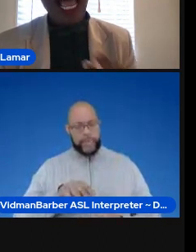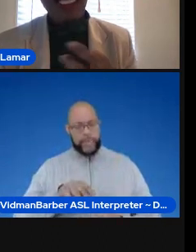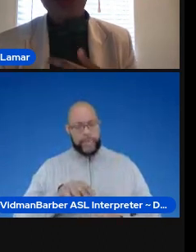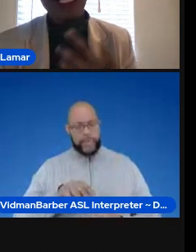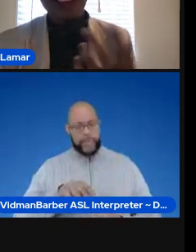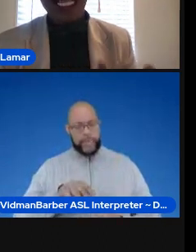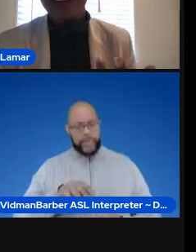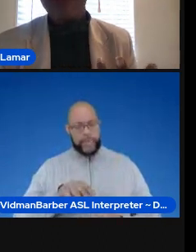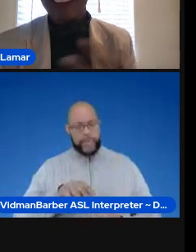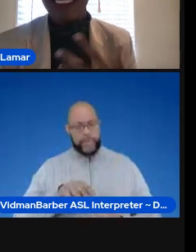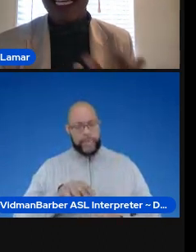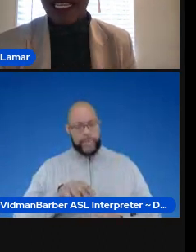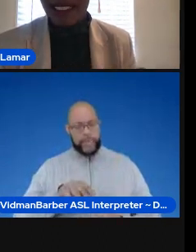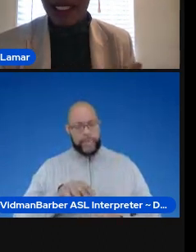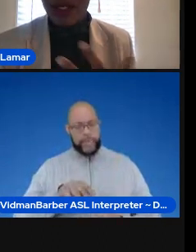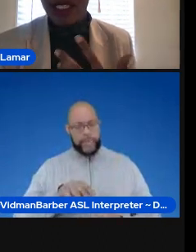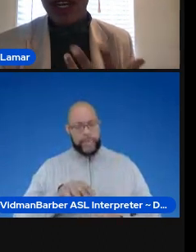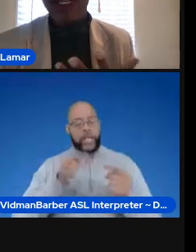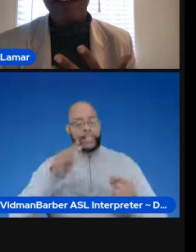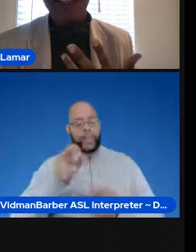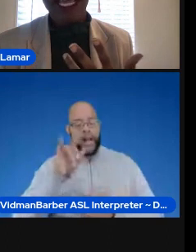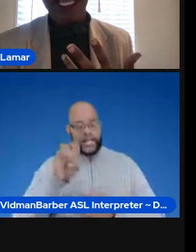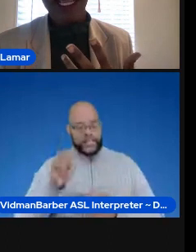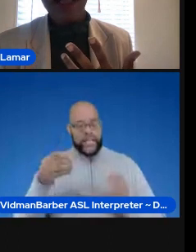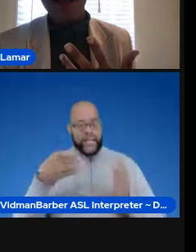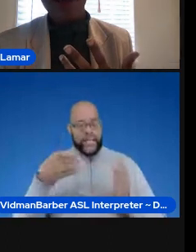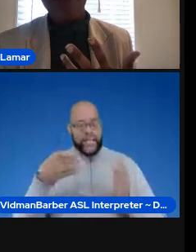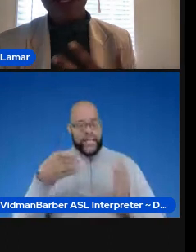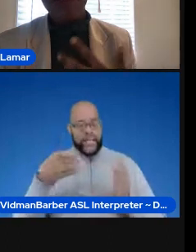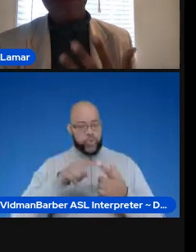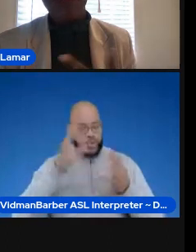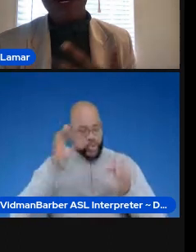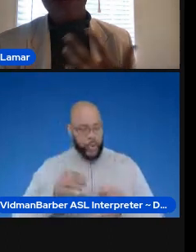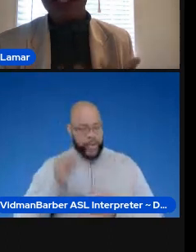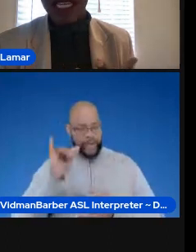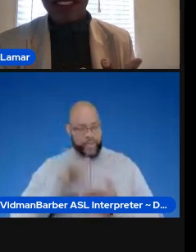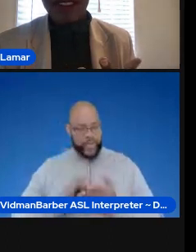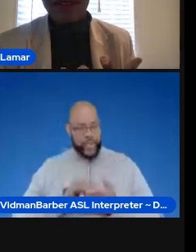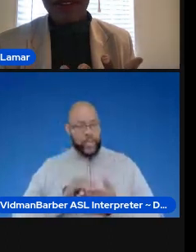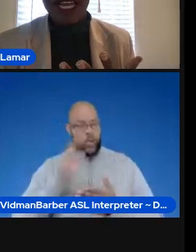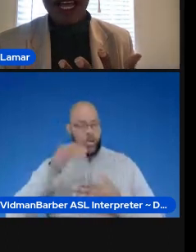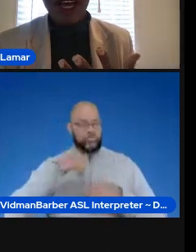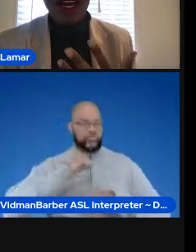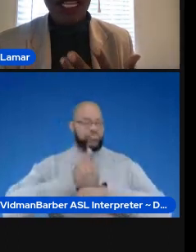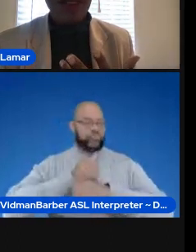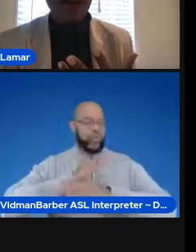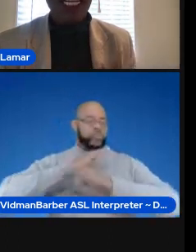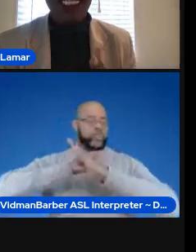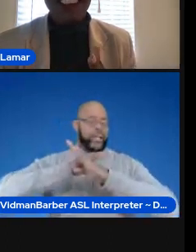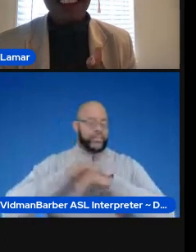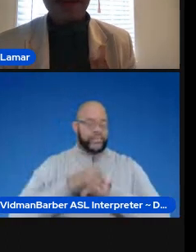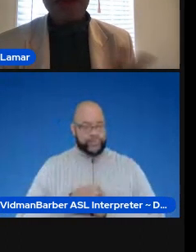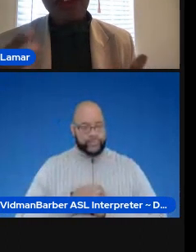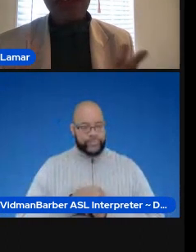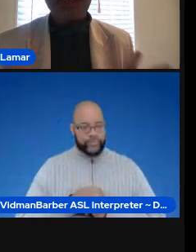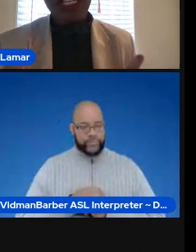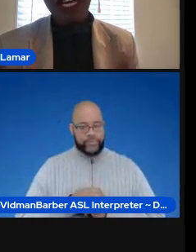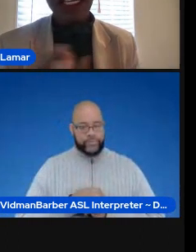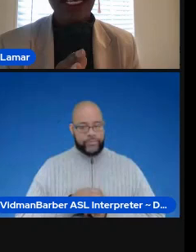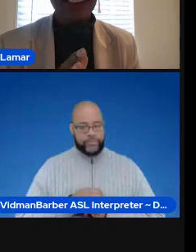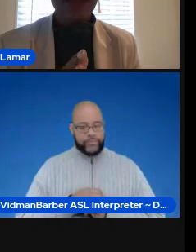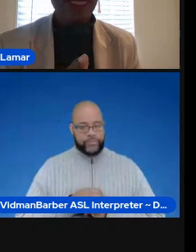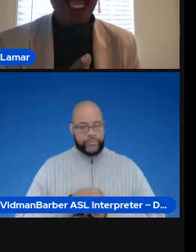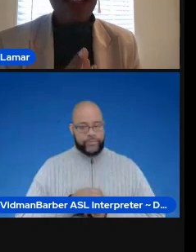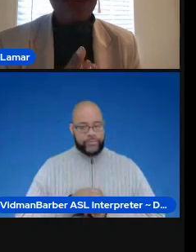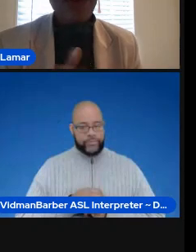protein as well as the antibodies against it to determine if they will form a protective antibodies. Yeah,